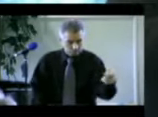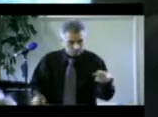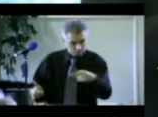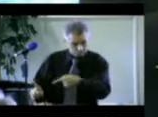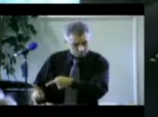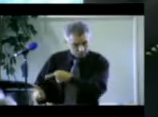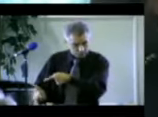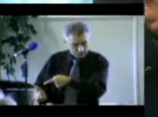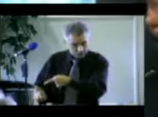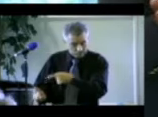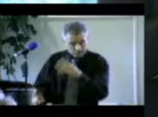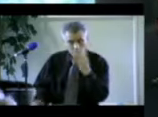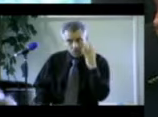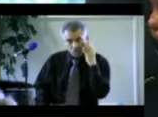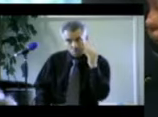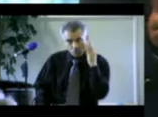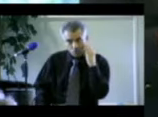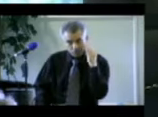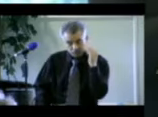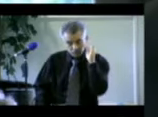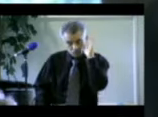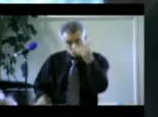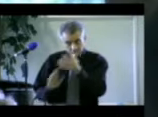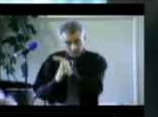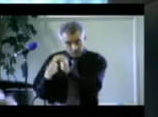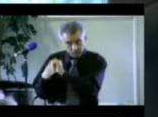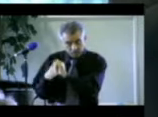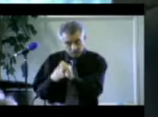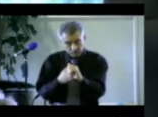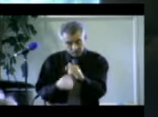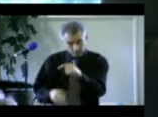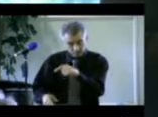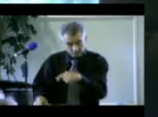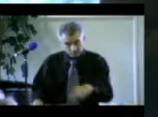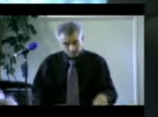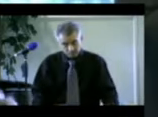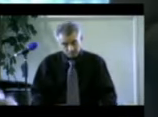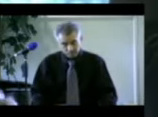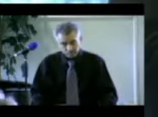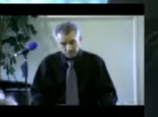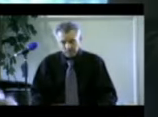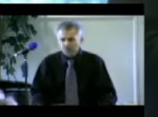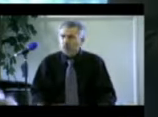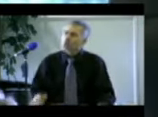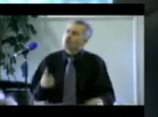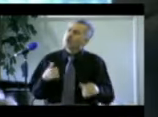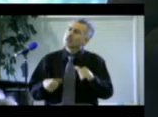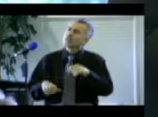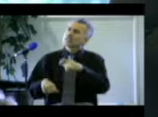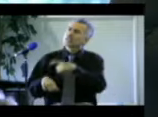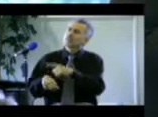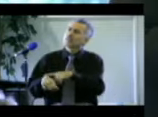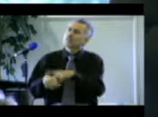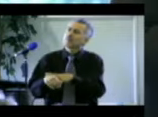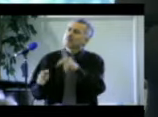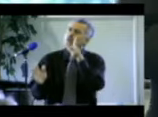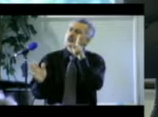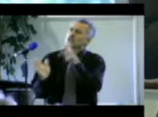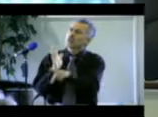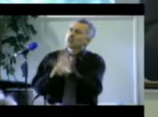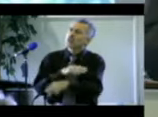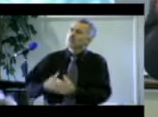Think about what the decree was for to kill the baby, the male babies, when Moses was saved in his